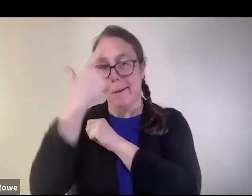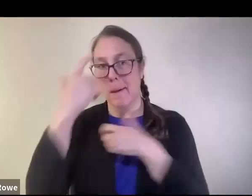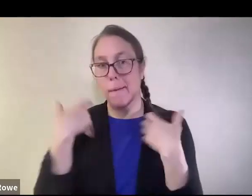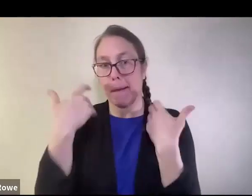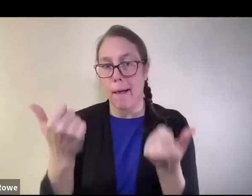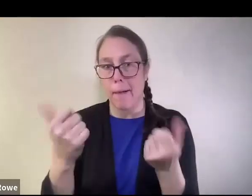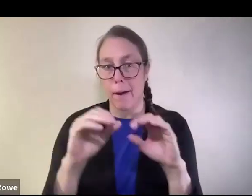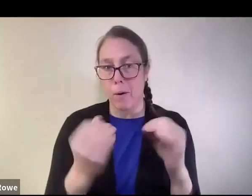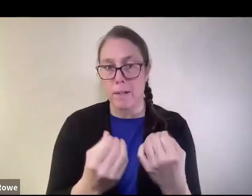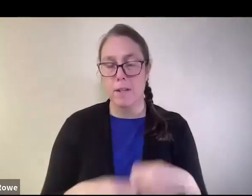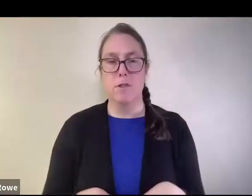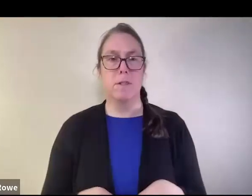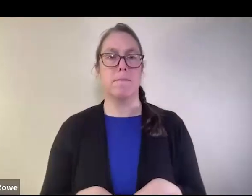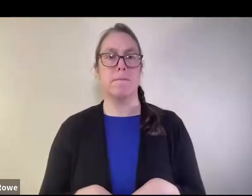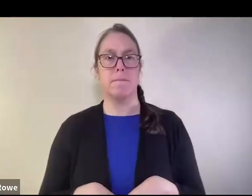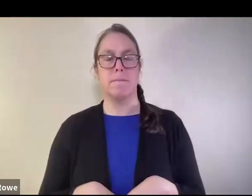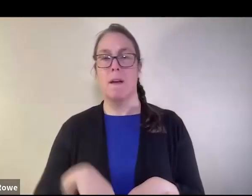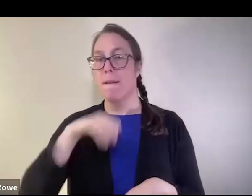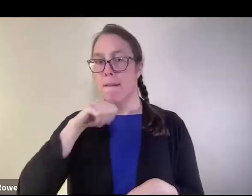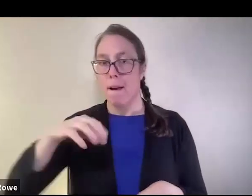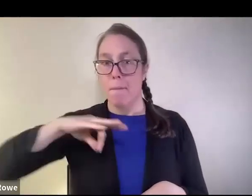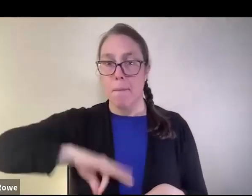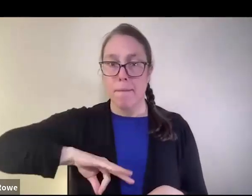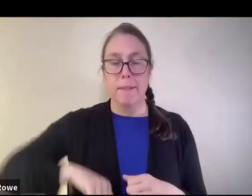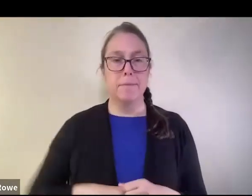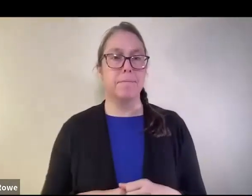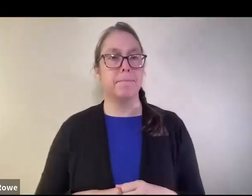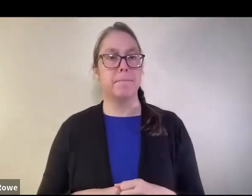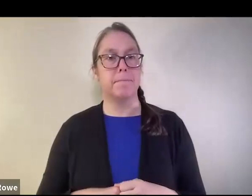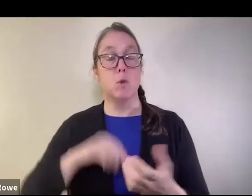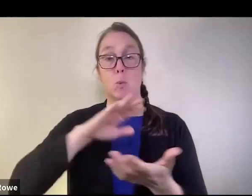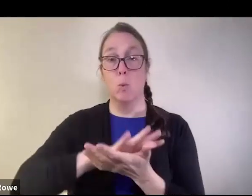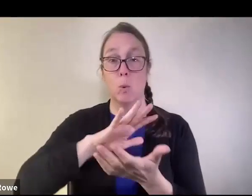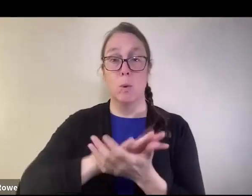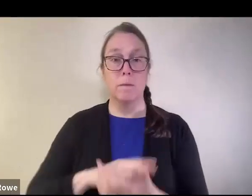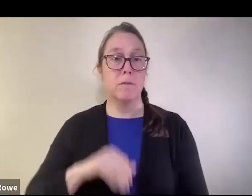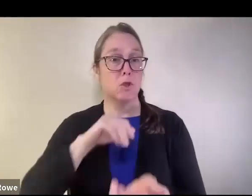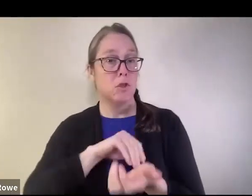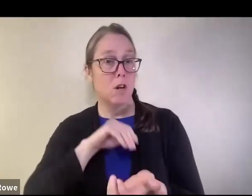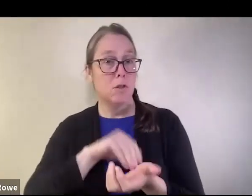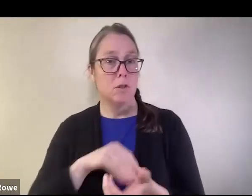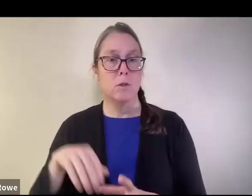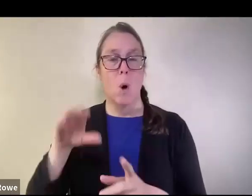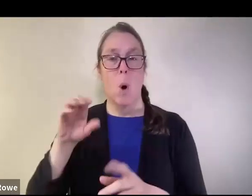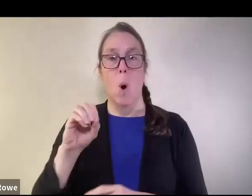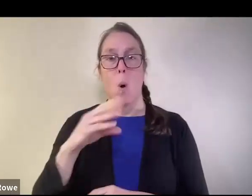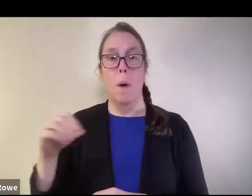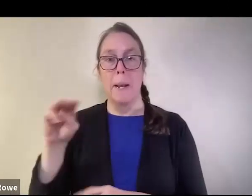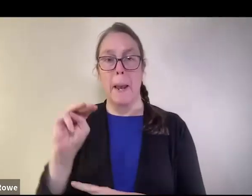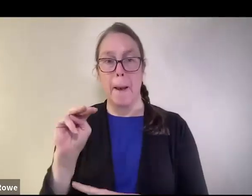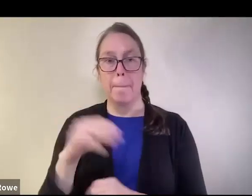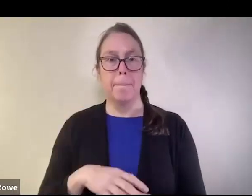health organizations, nonprofits, schools, doctors, orientation